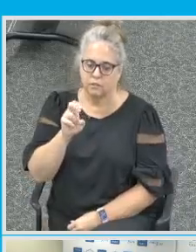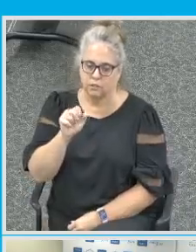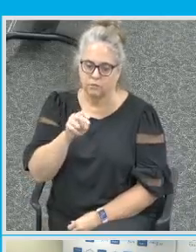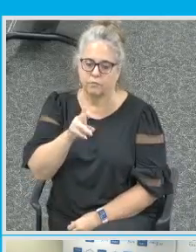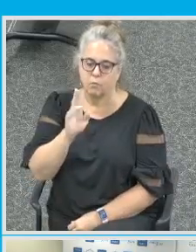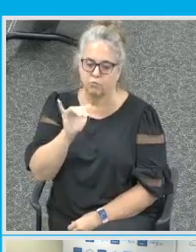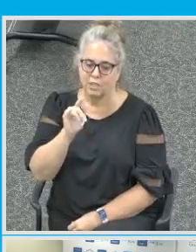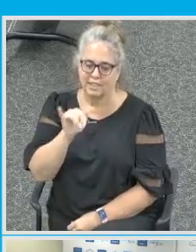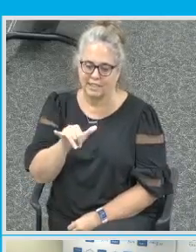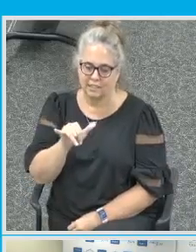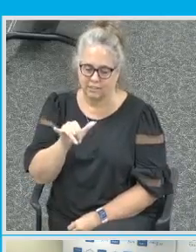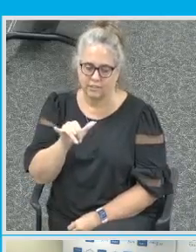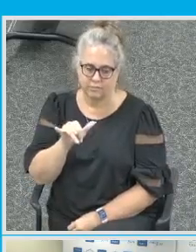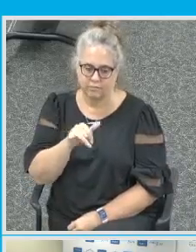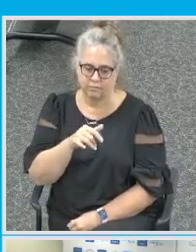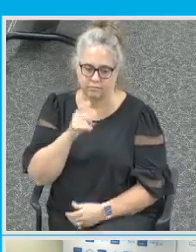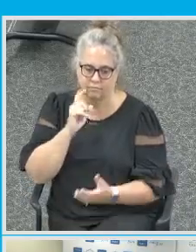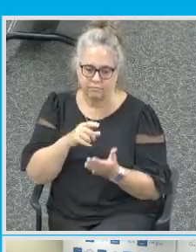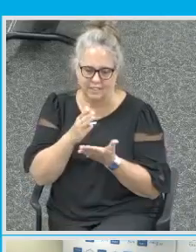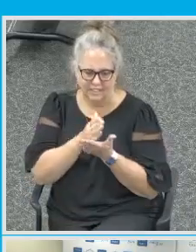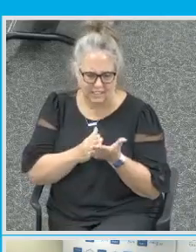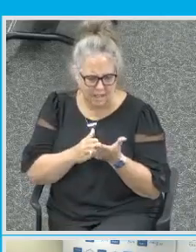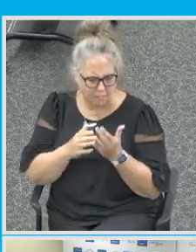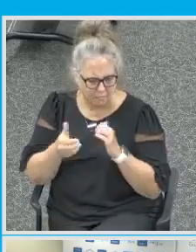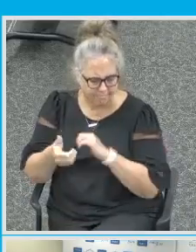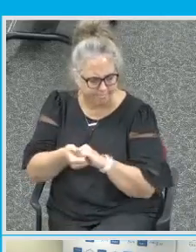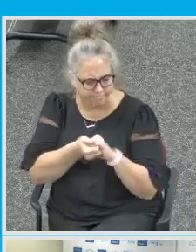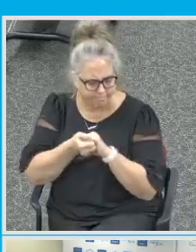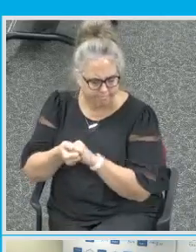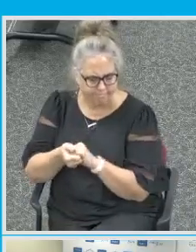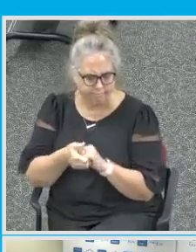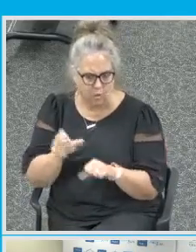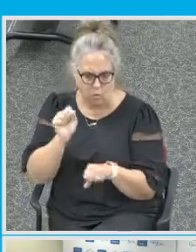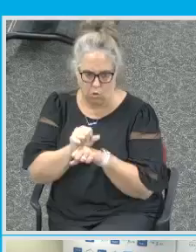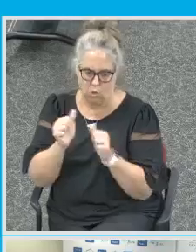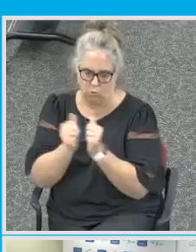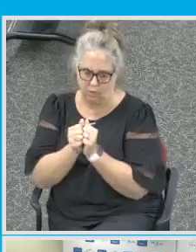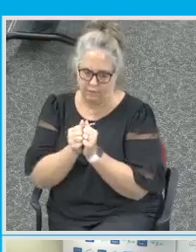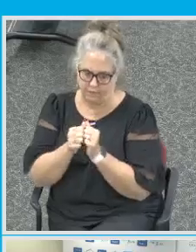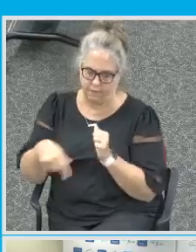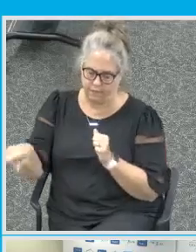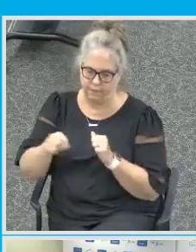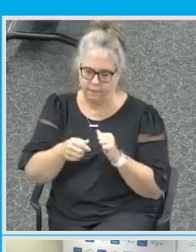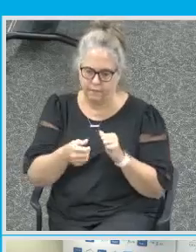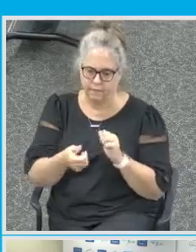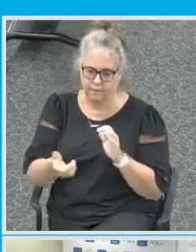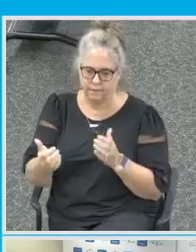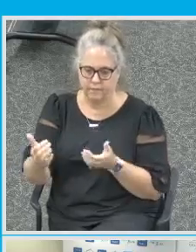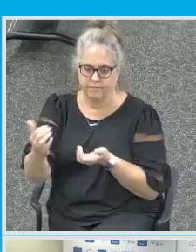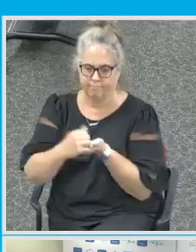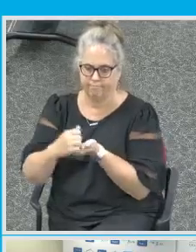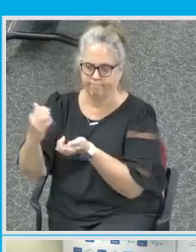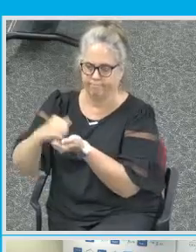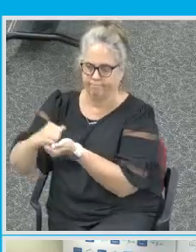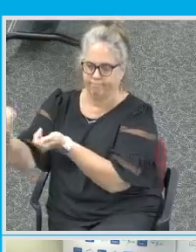have some partners get our work done through collaborations, and we have a couple of representatives here with us on